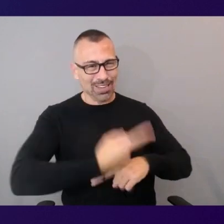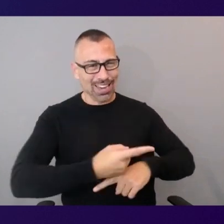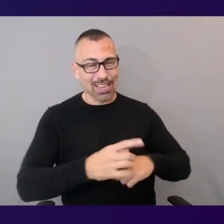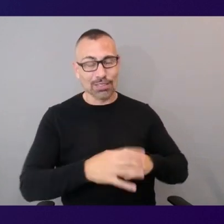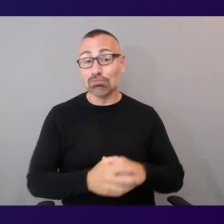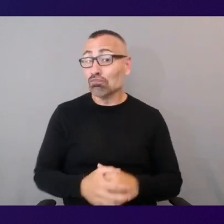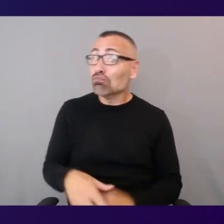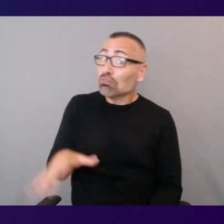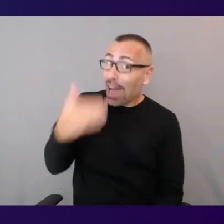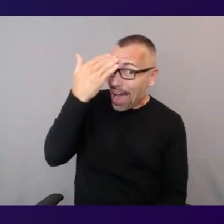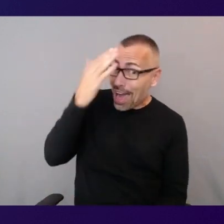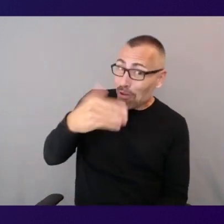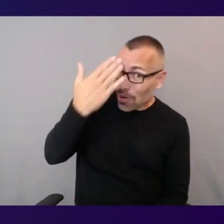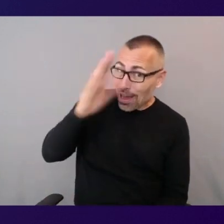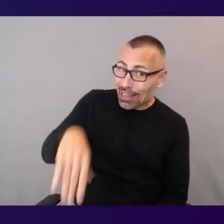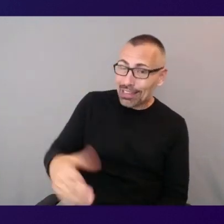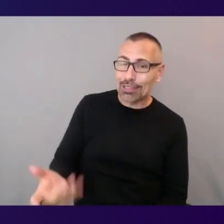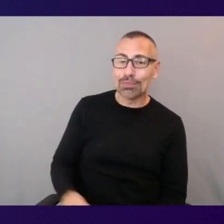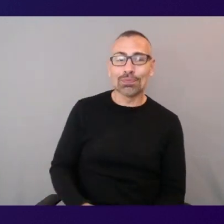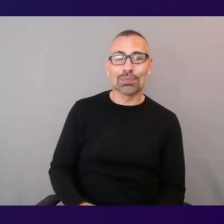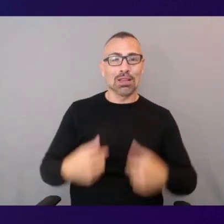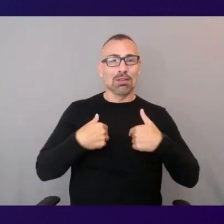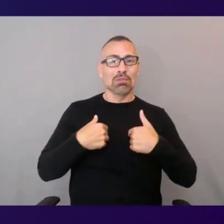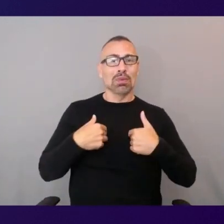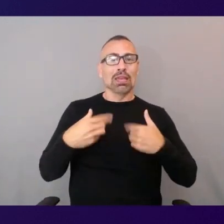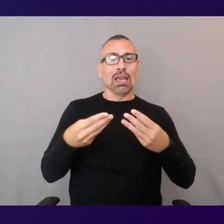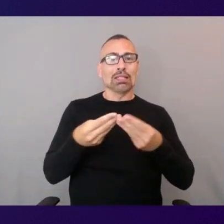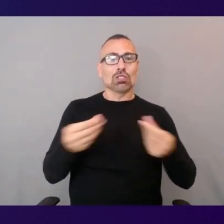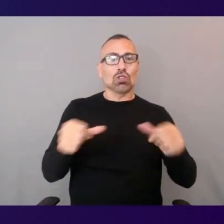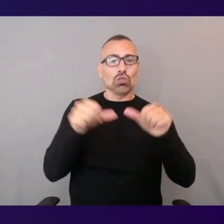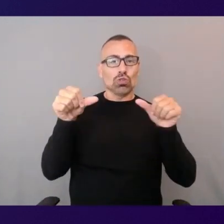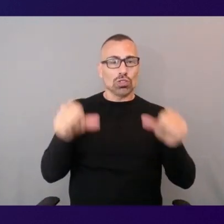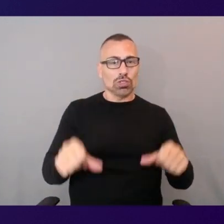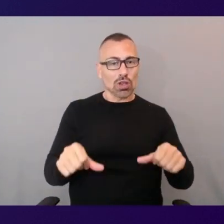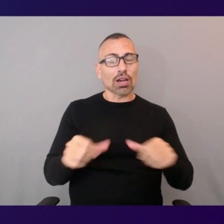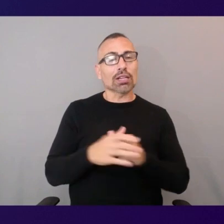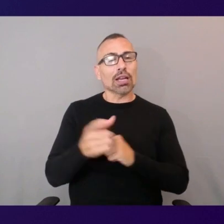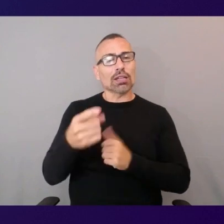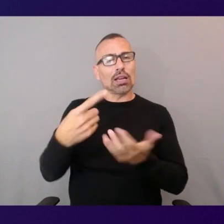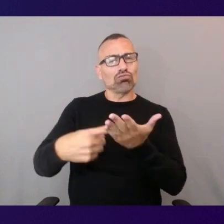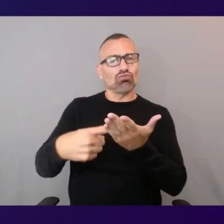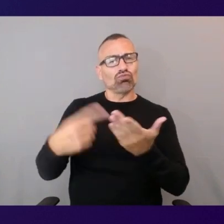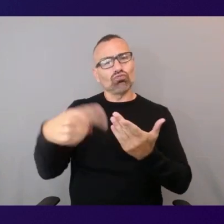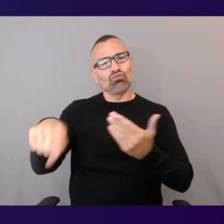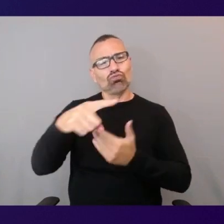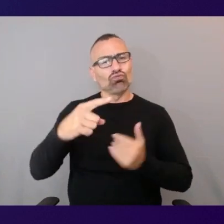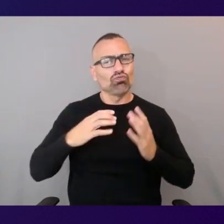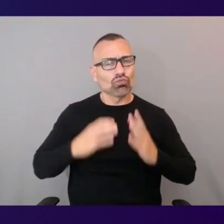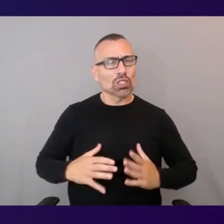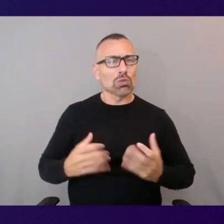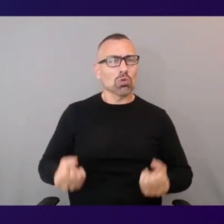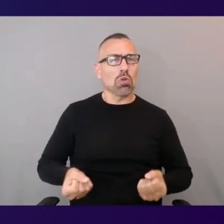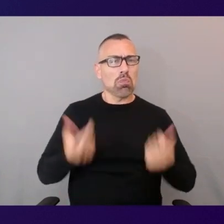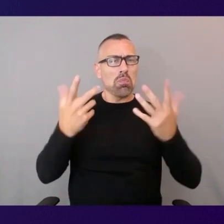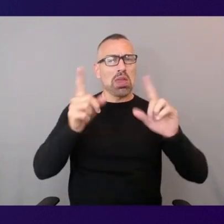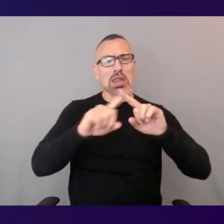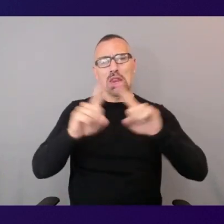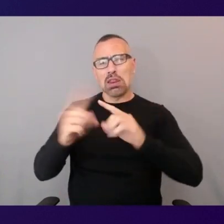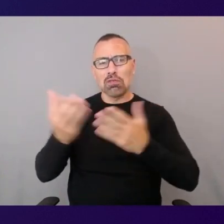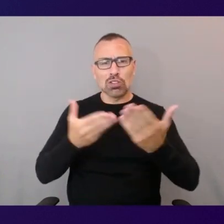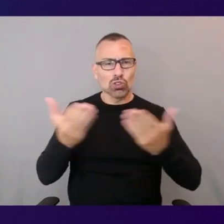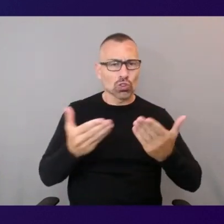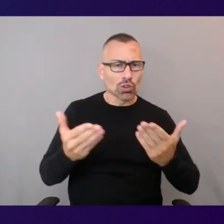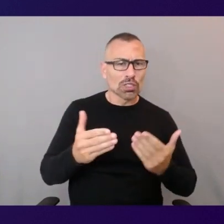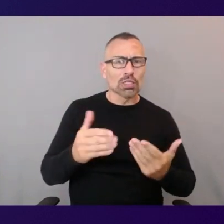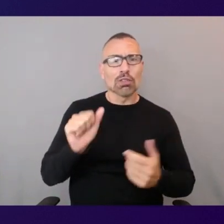a solutions architect, I'm talking to customers about a wide array of AWS services, and the topic always comes up: managed versus